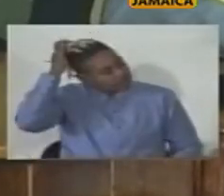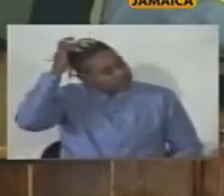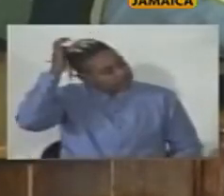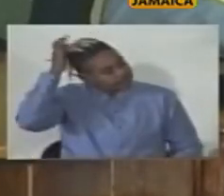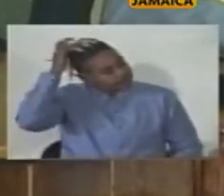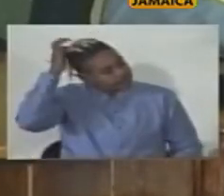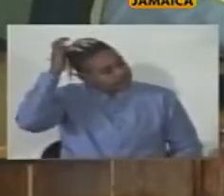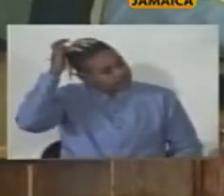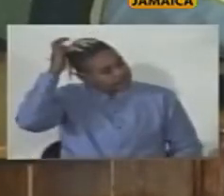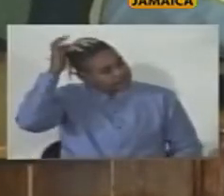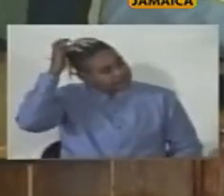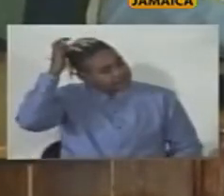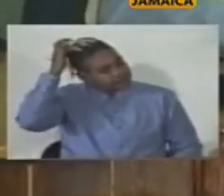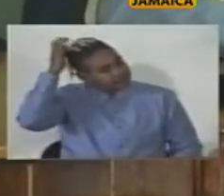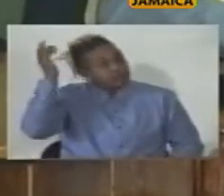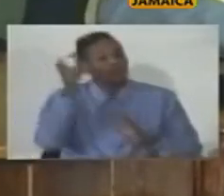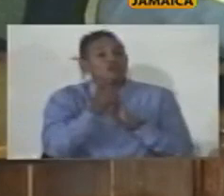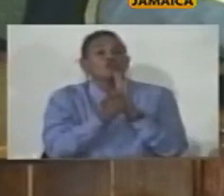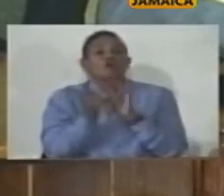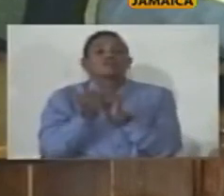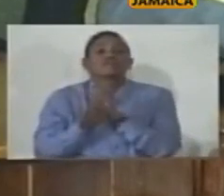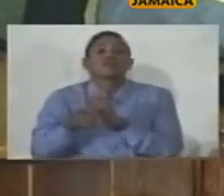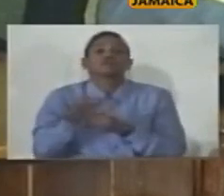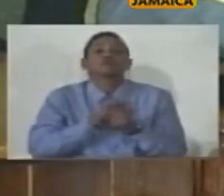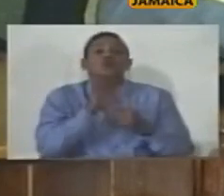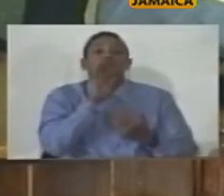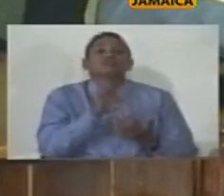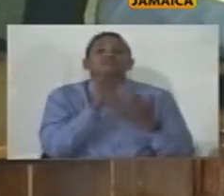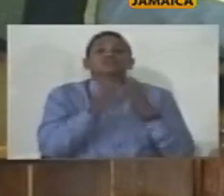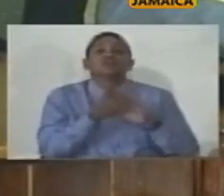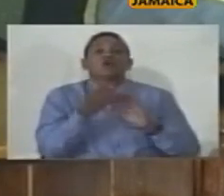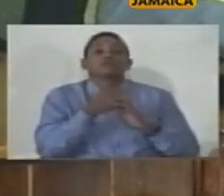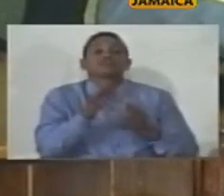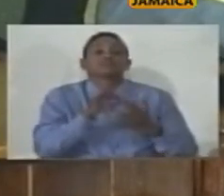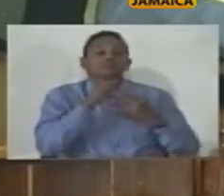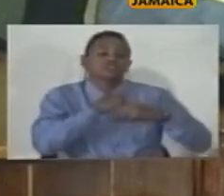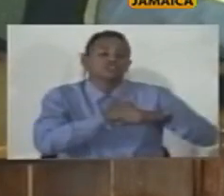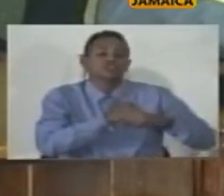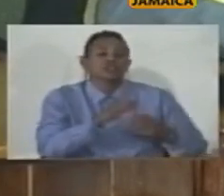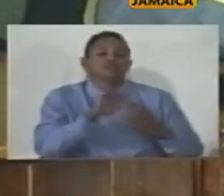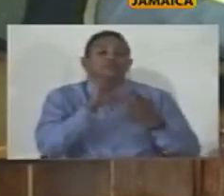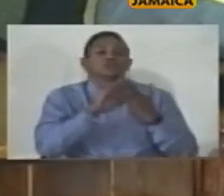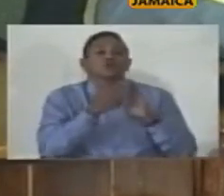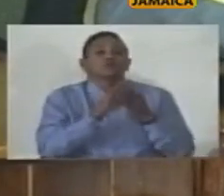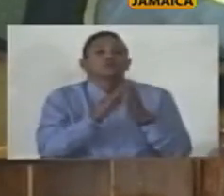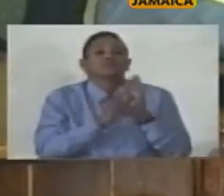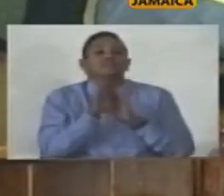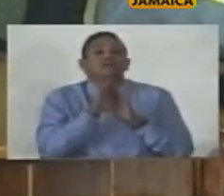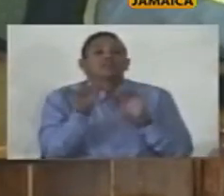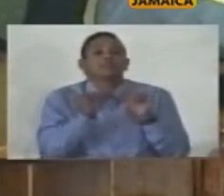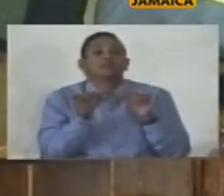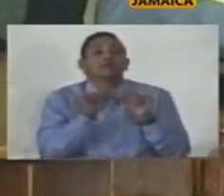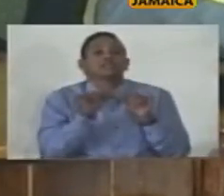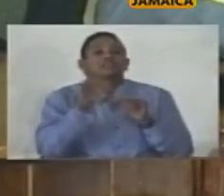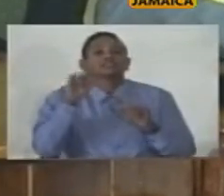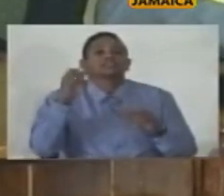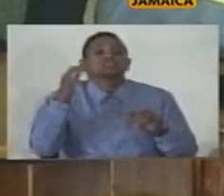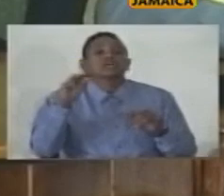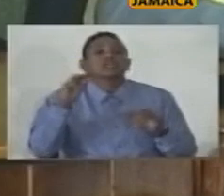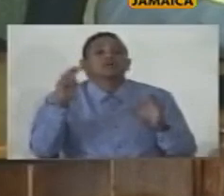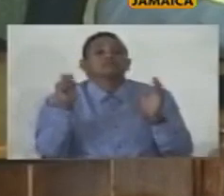The Law Reform Zones of Special Operations, Special Security and Community Development Measures, Denham Town Community